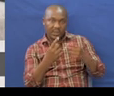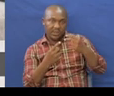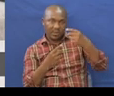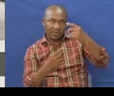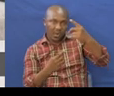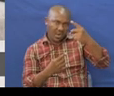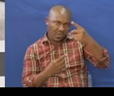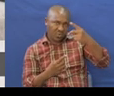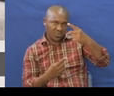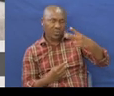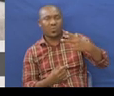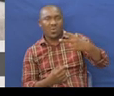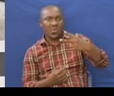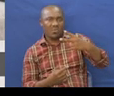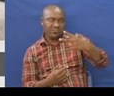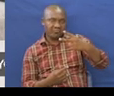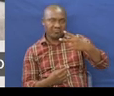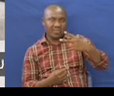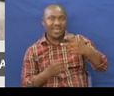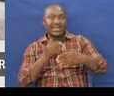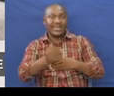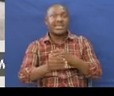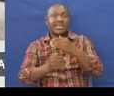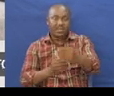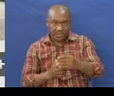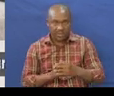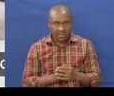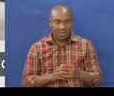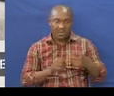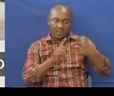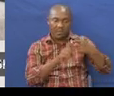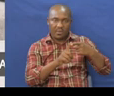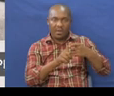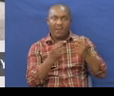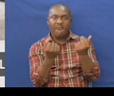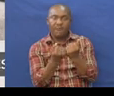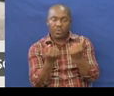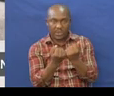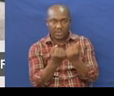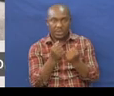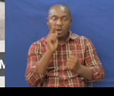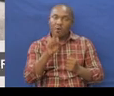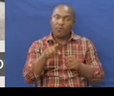if time will allow, we'll go to 3 stages. The first stage is formulation of research